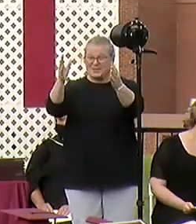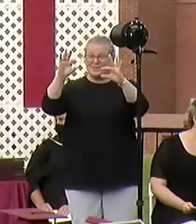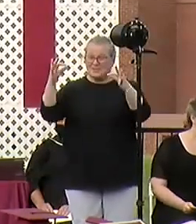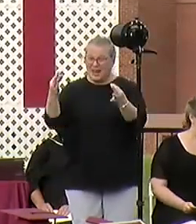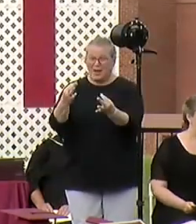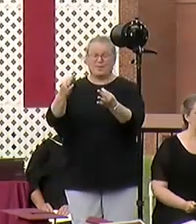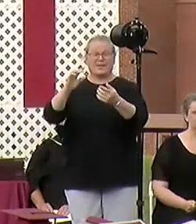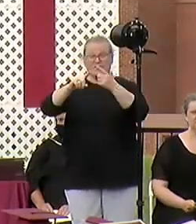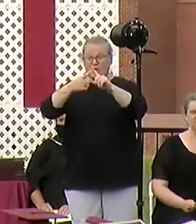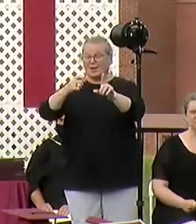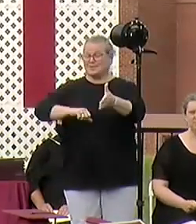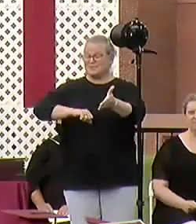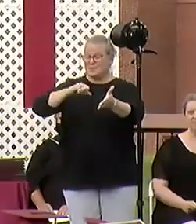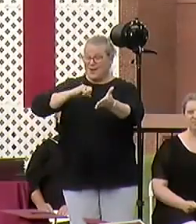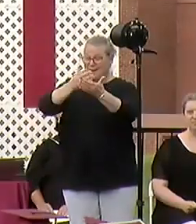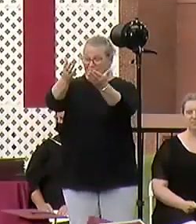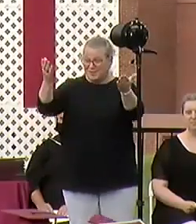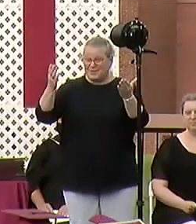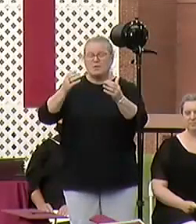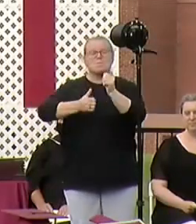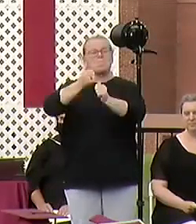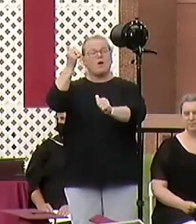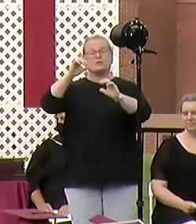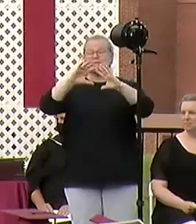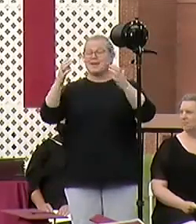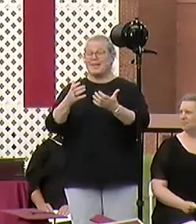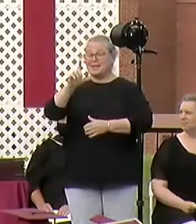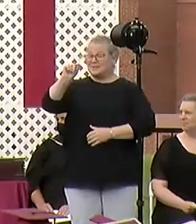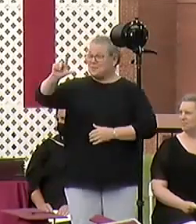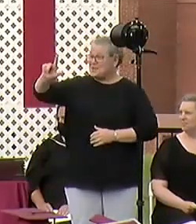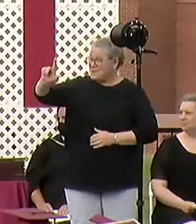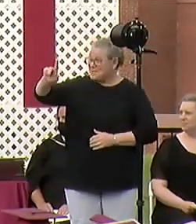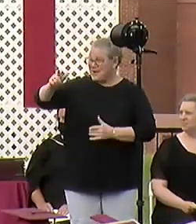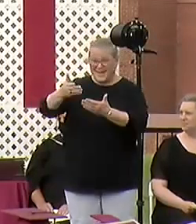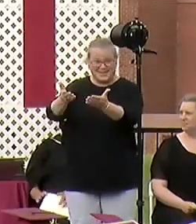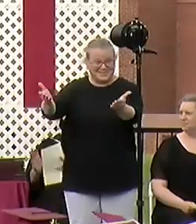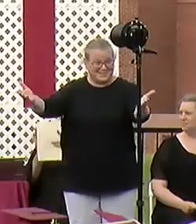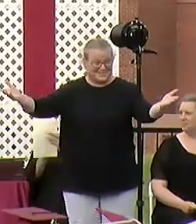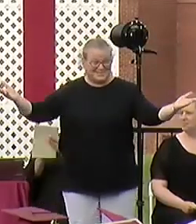and friends, and mostly to the class of 2021.